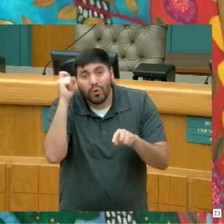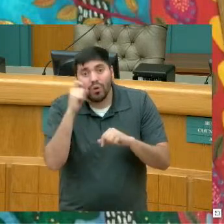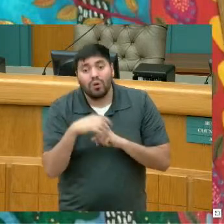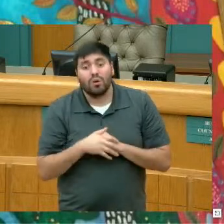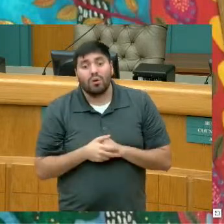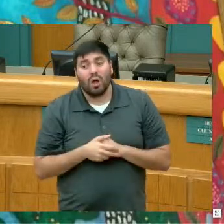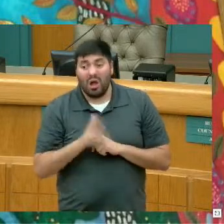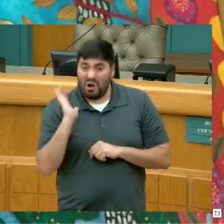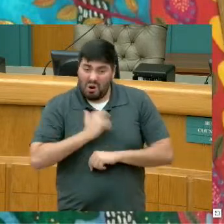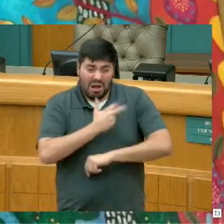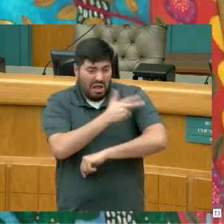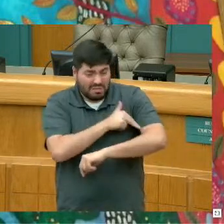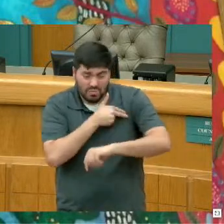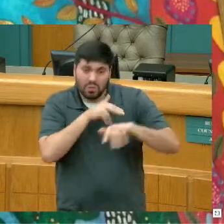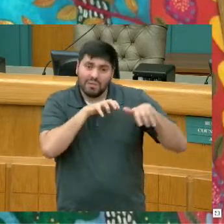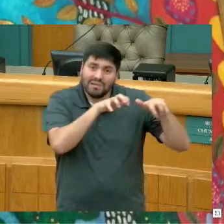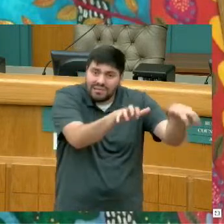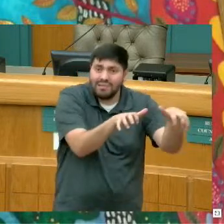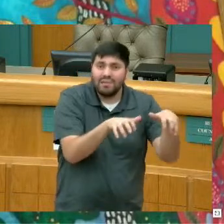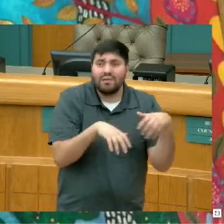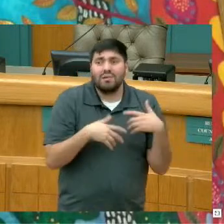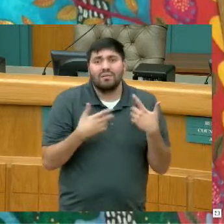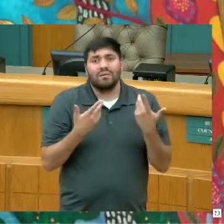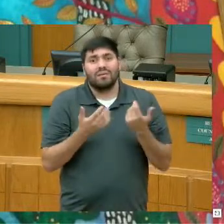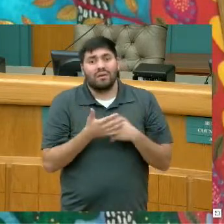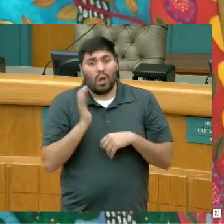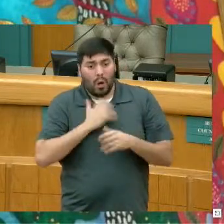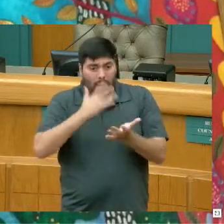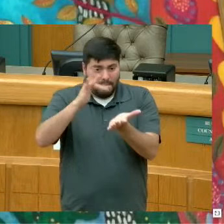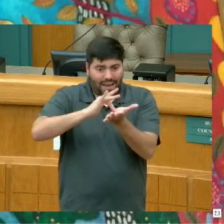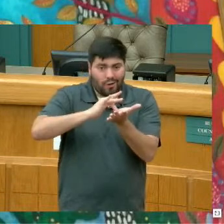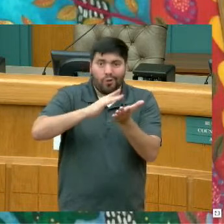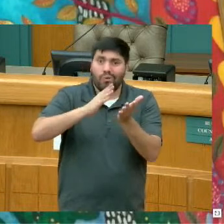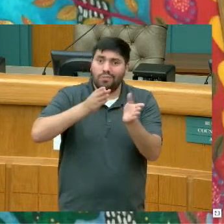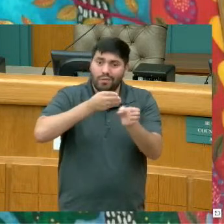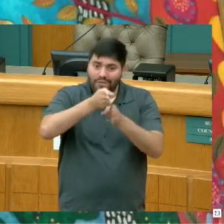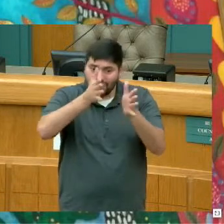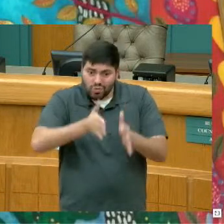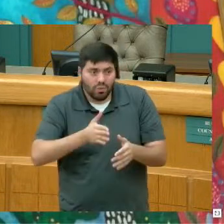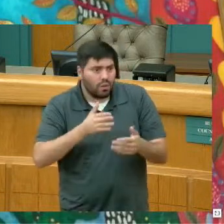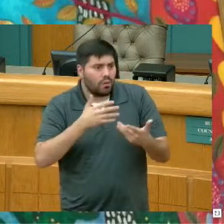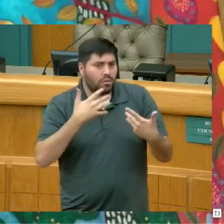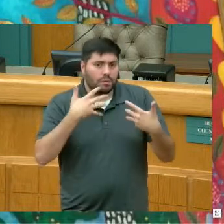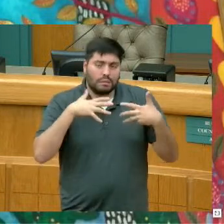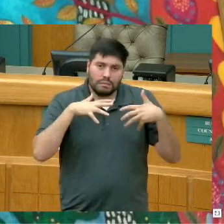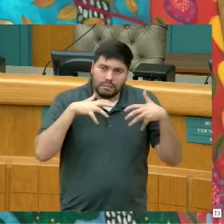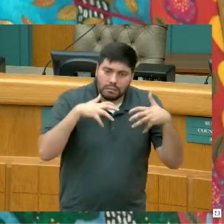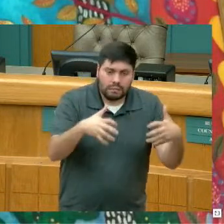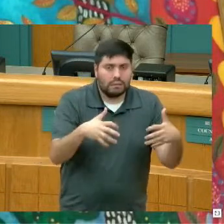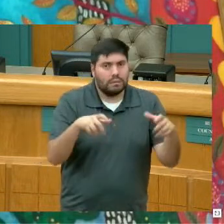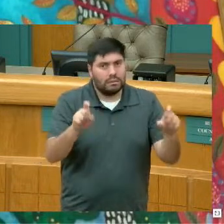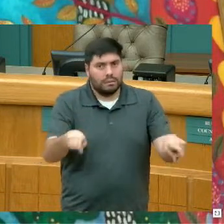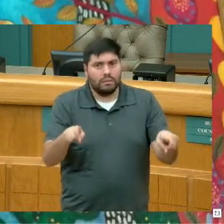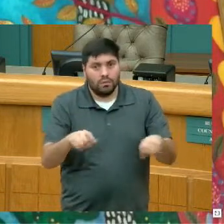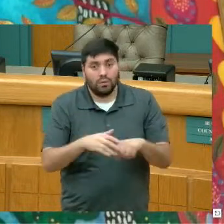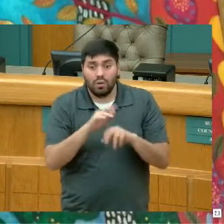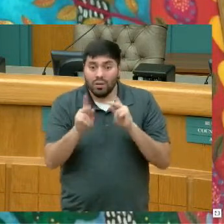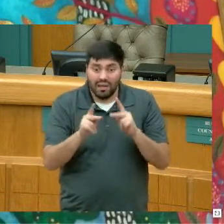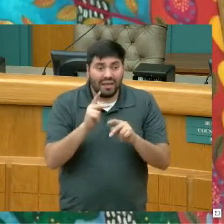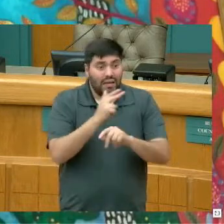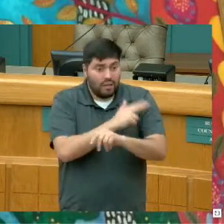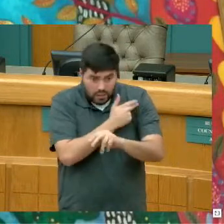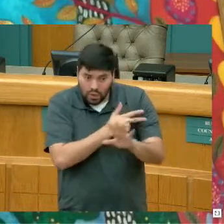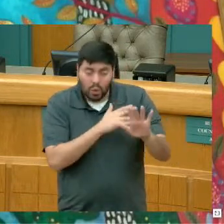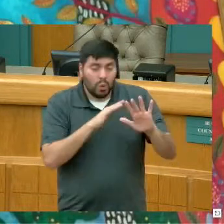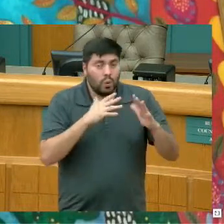It overwhelmed our hospitals and our medical professionals. And our ability to handle those who needed to be